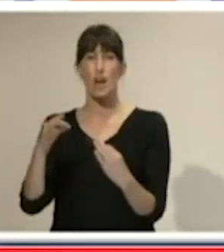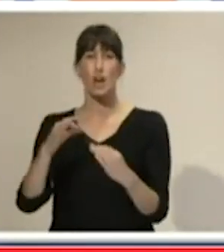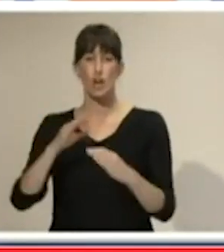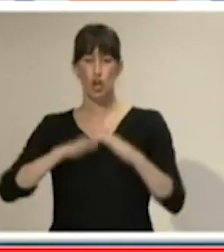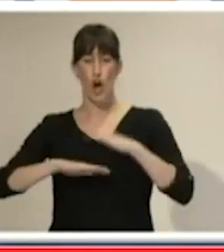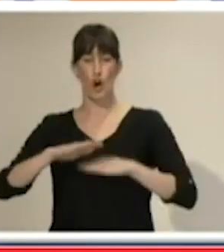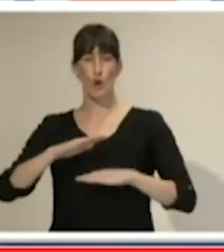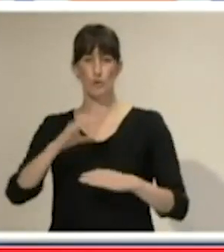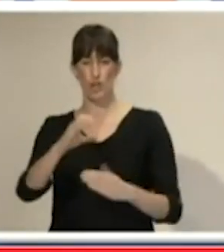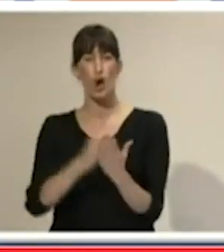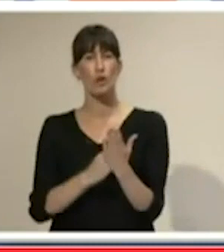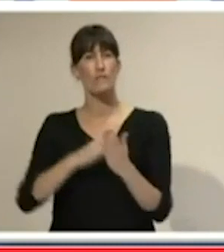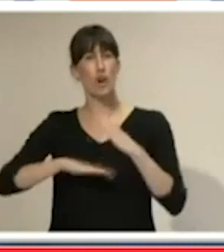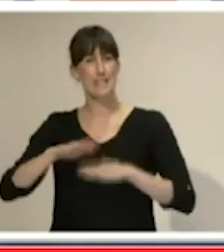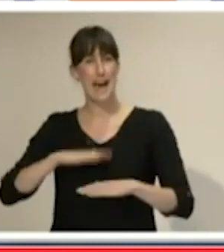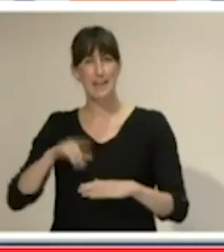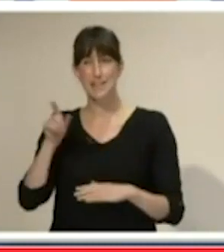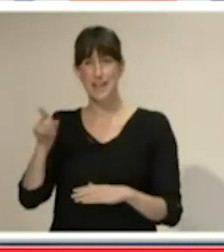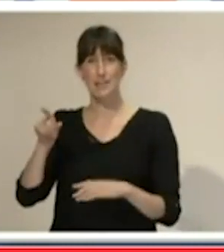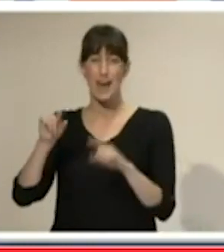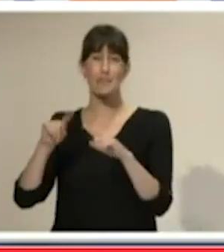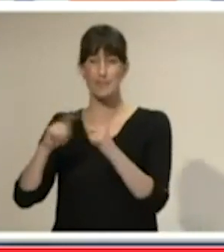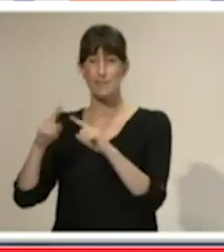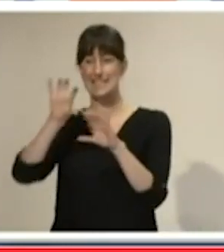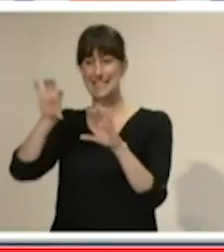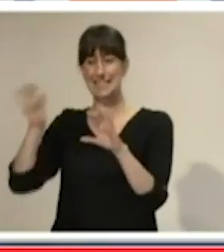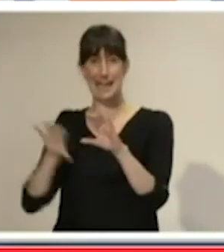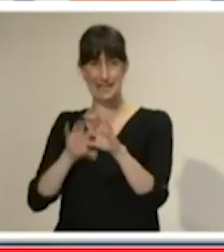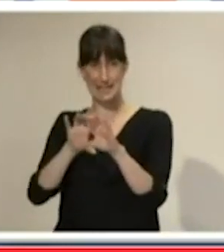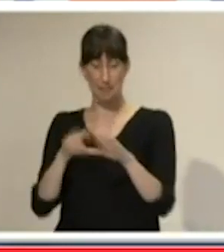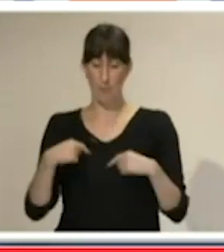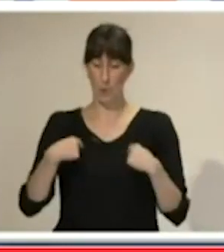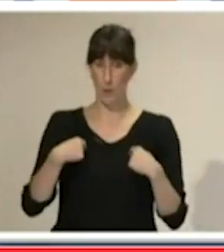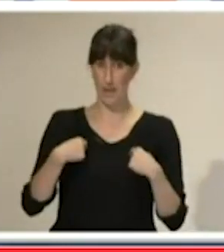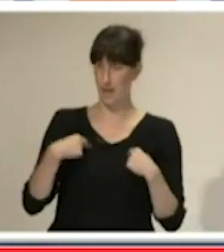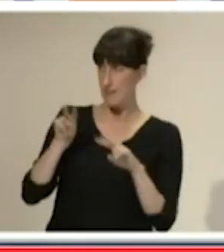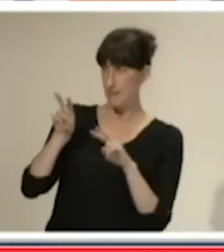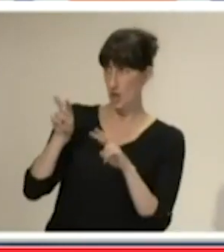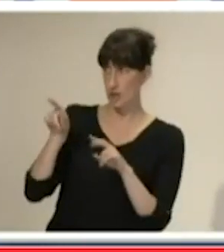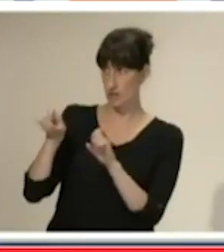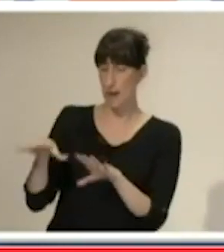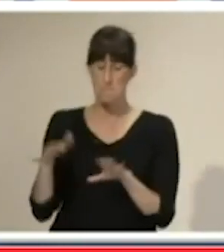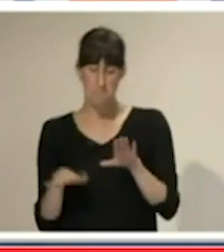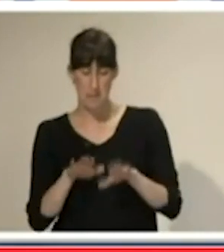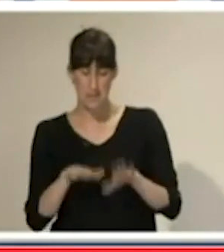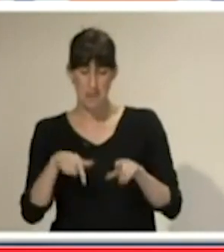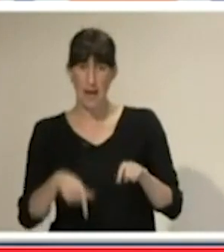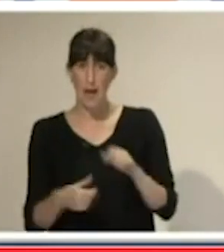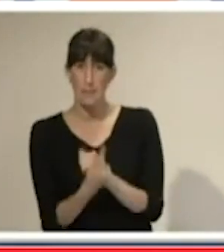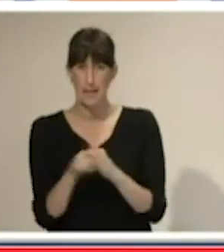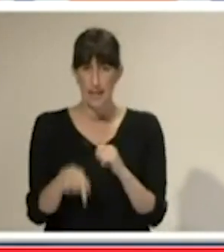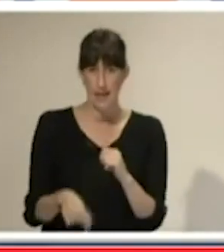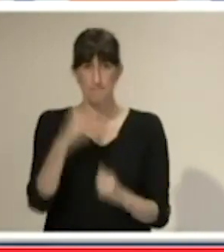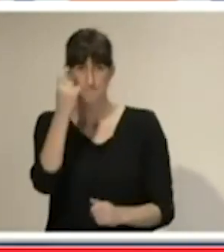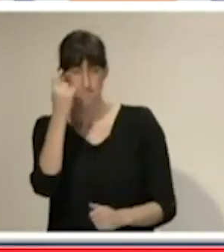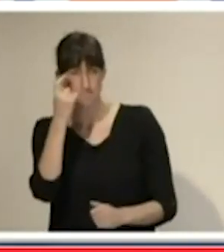needs to happen at a state level. So we're working actively on looking at some of the similarities of what they've done here and what will be workable